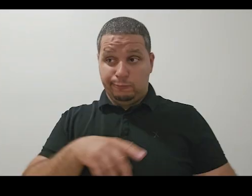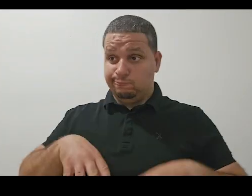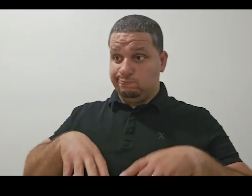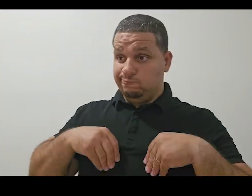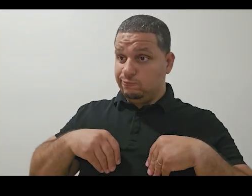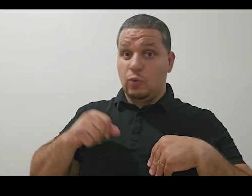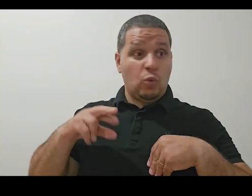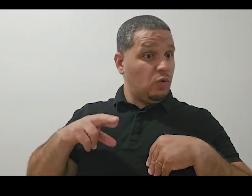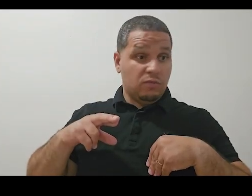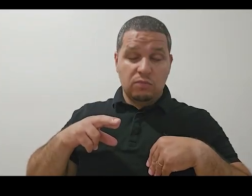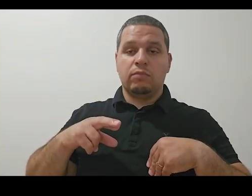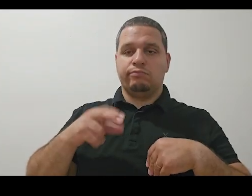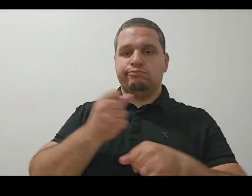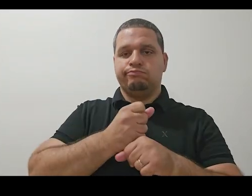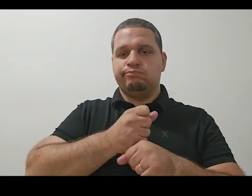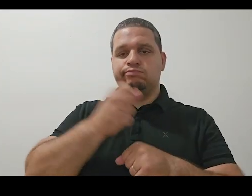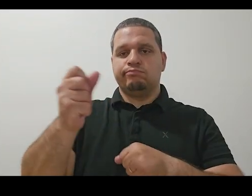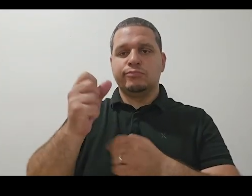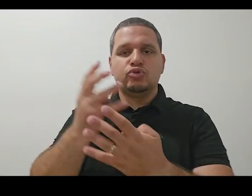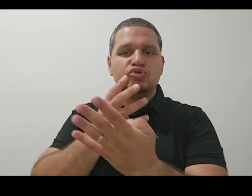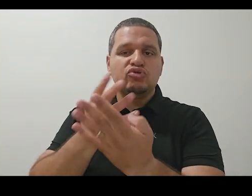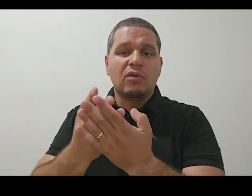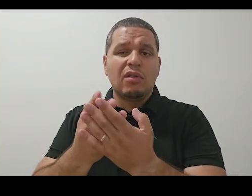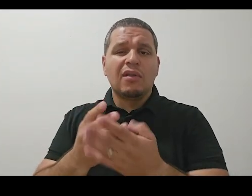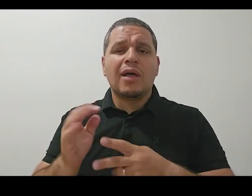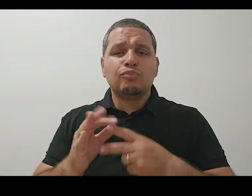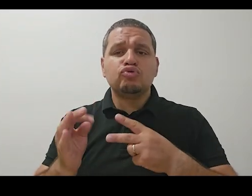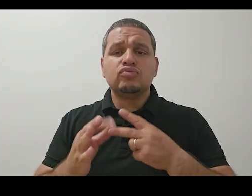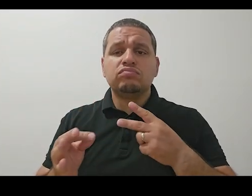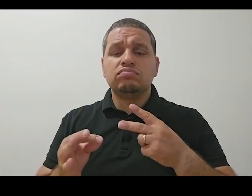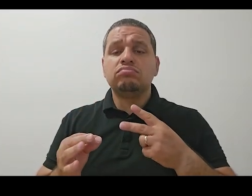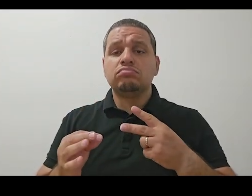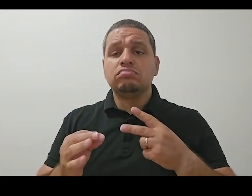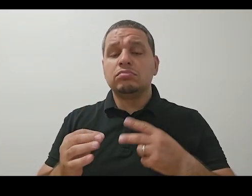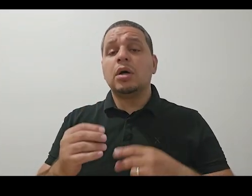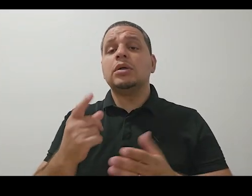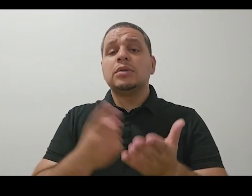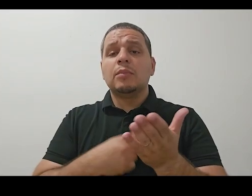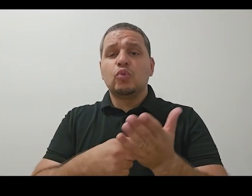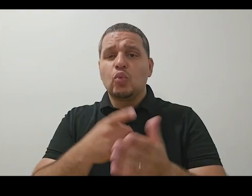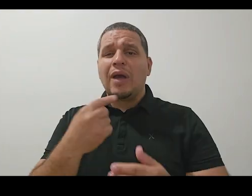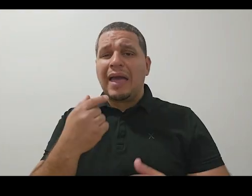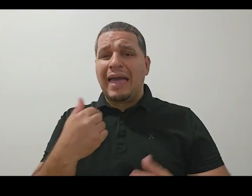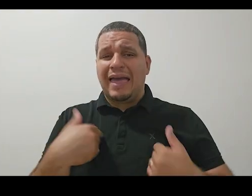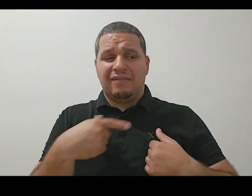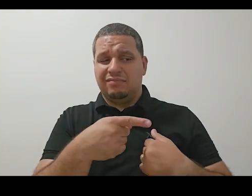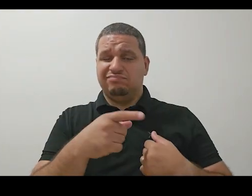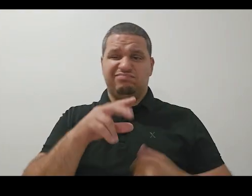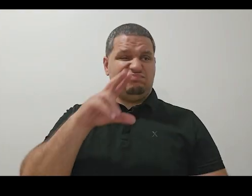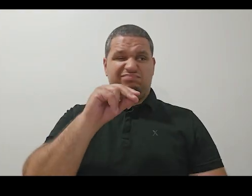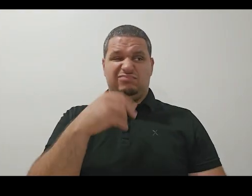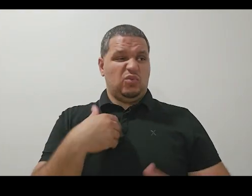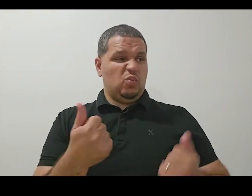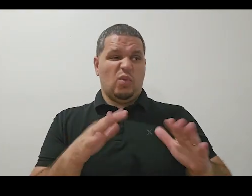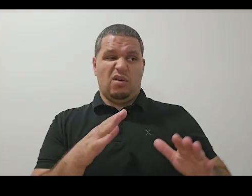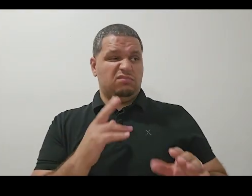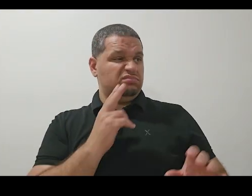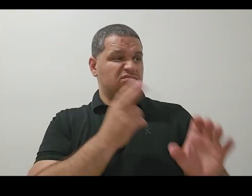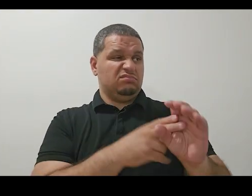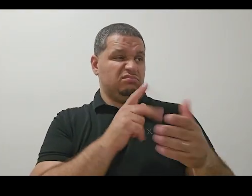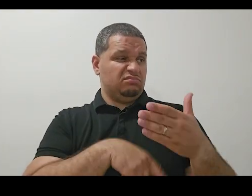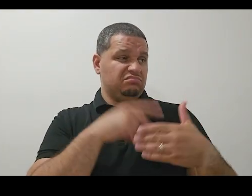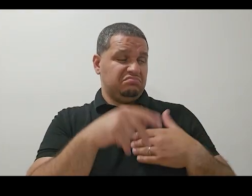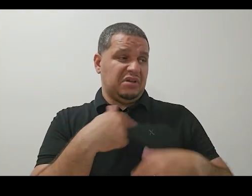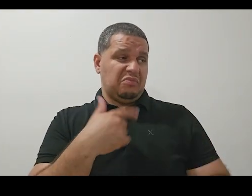can be incarcerated. It's an option. And you have those that'll say, no, Mr. Ramos, thank you. I would rather, go up north and